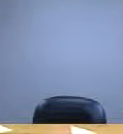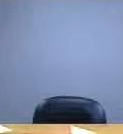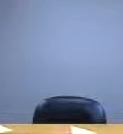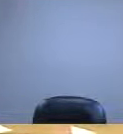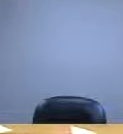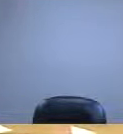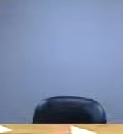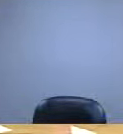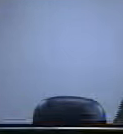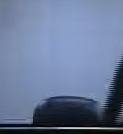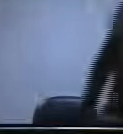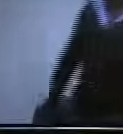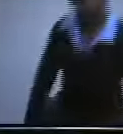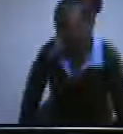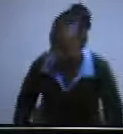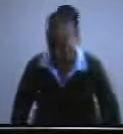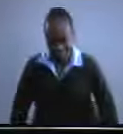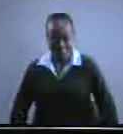Order.